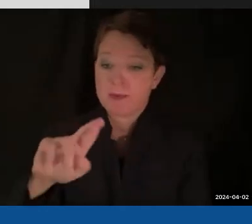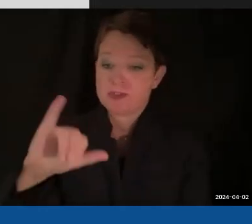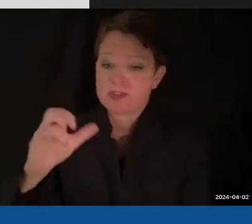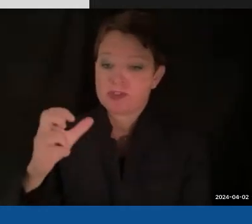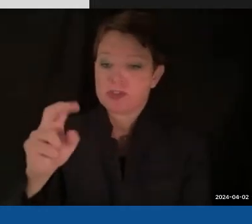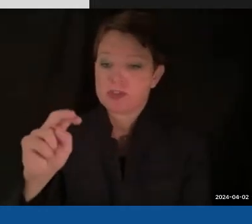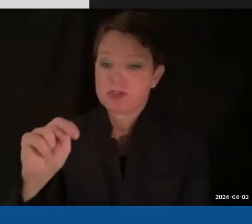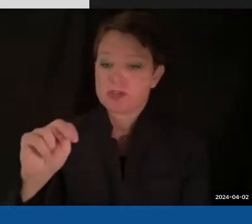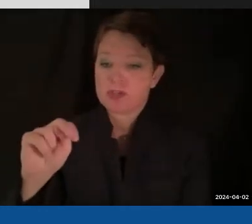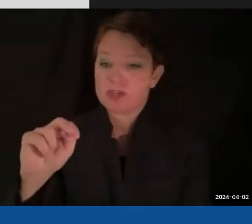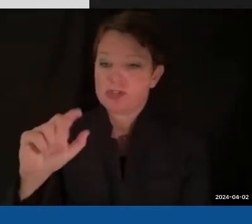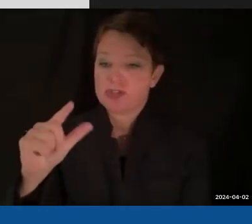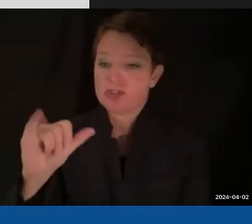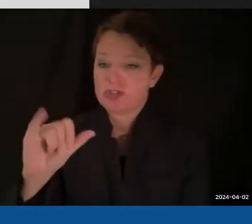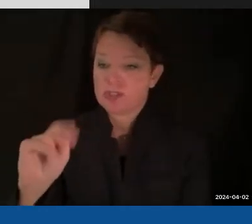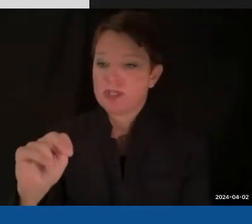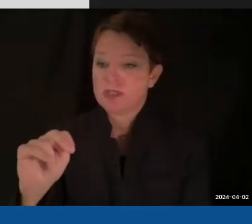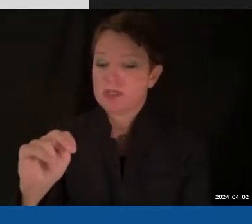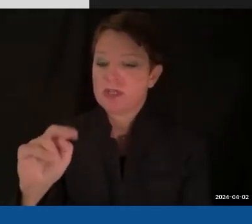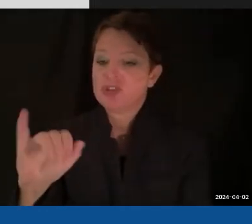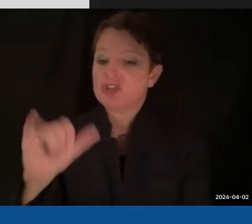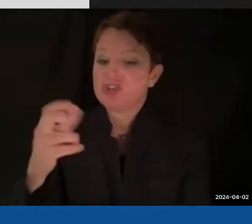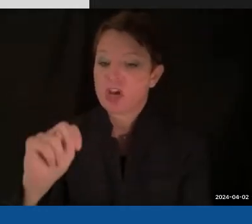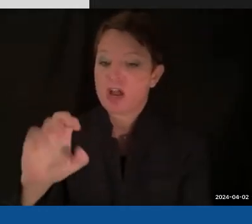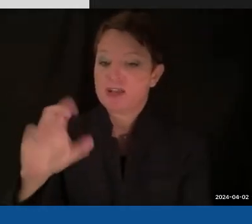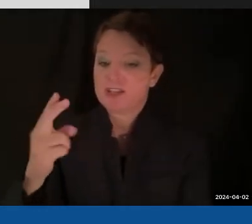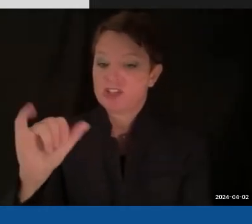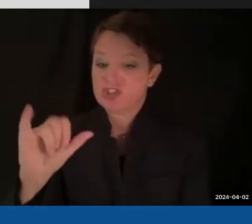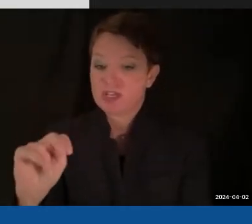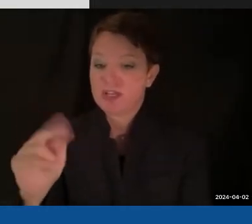if he'd like to comment at this time.